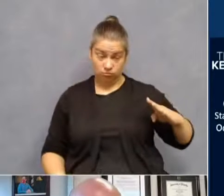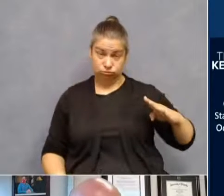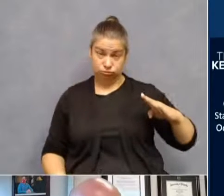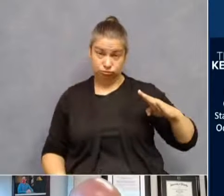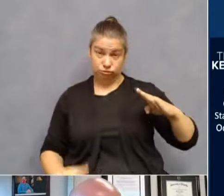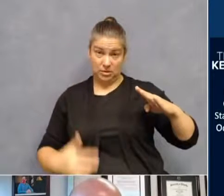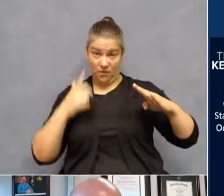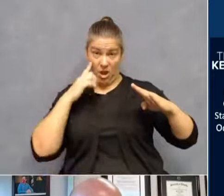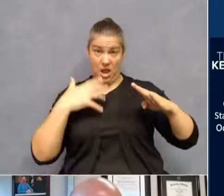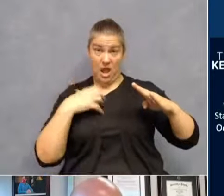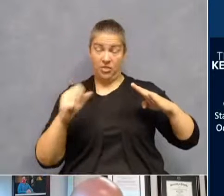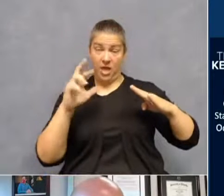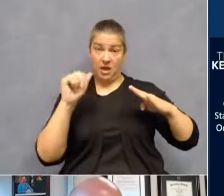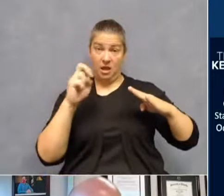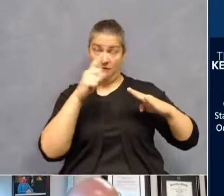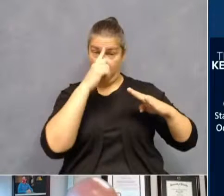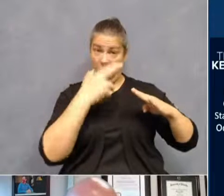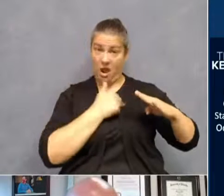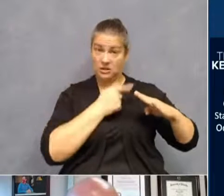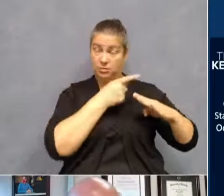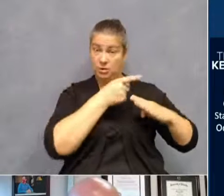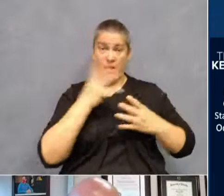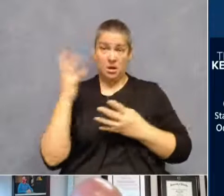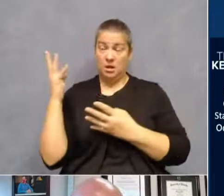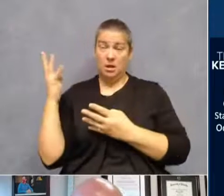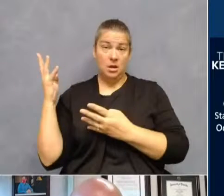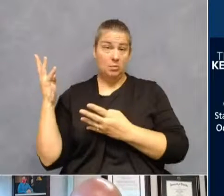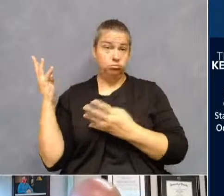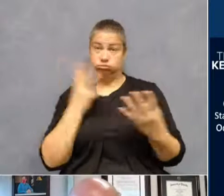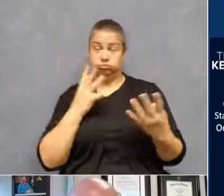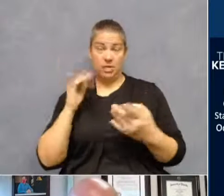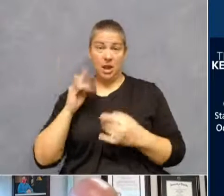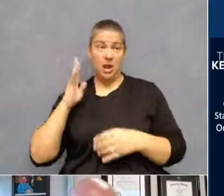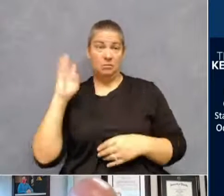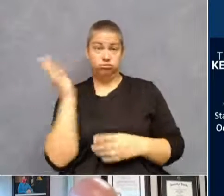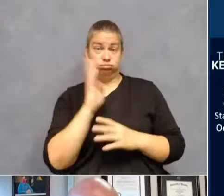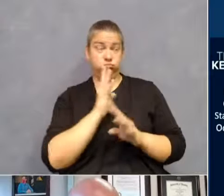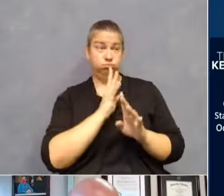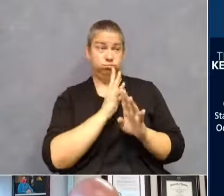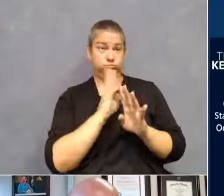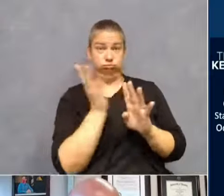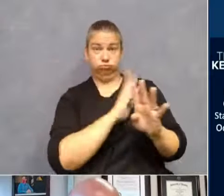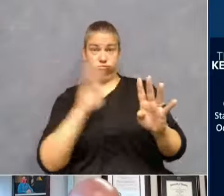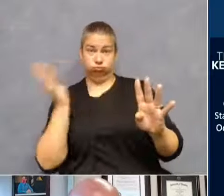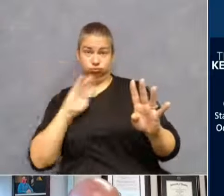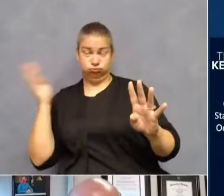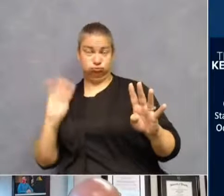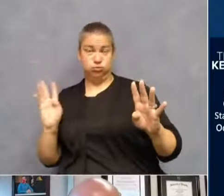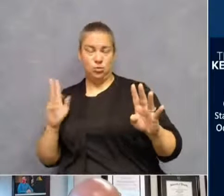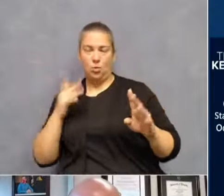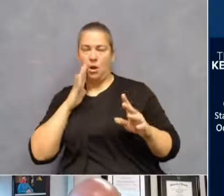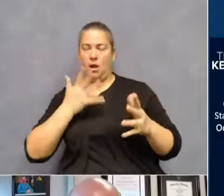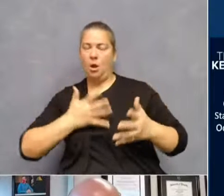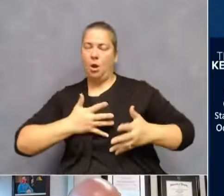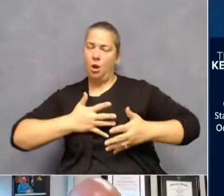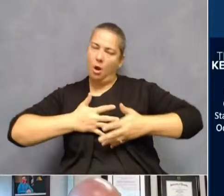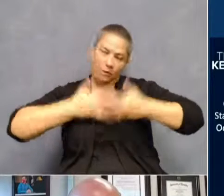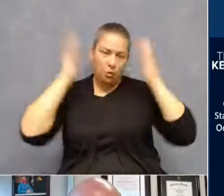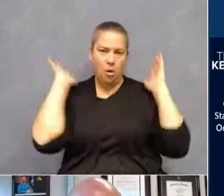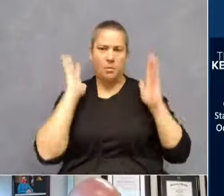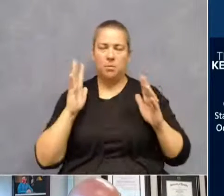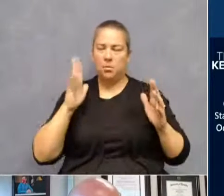at the hospital outstrips their ability to care for them all. So far, we've not faced that. I do have concerns that